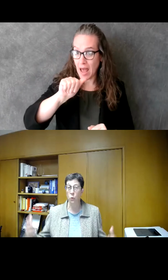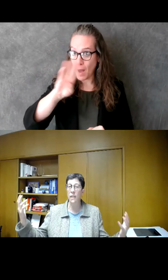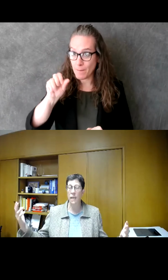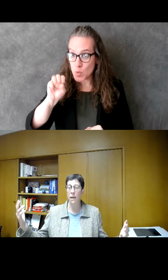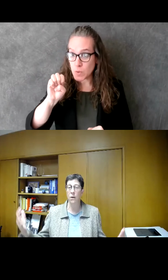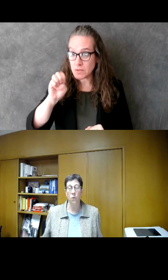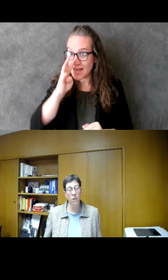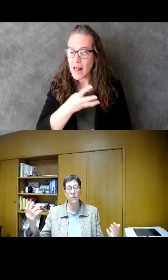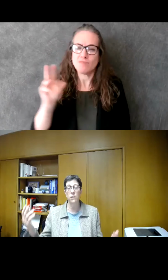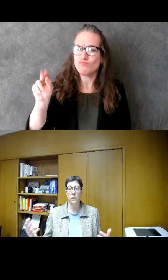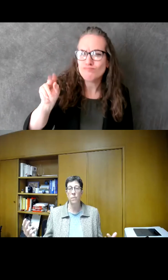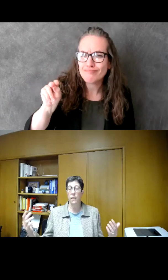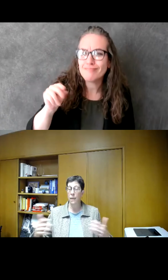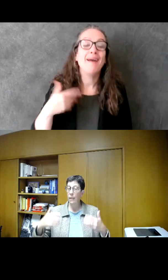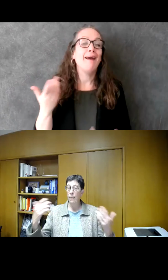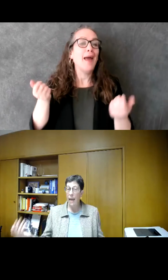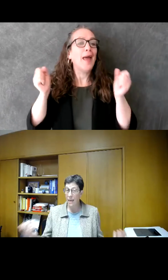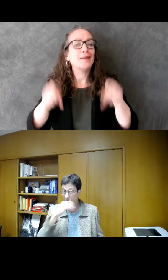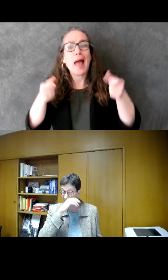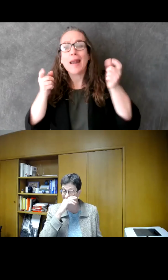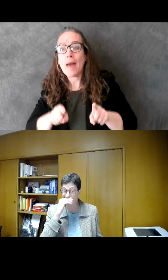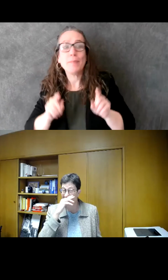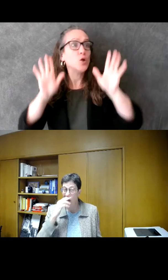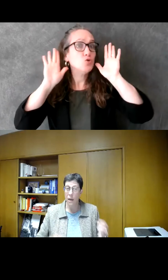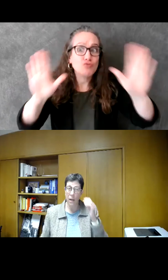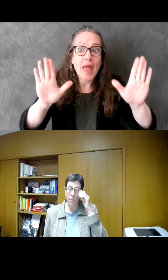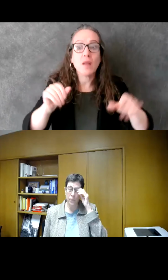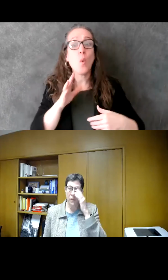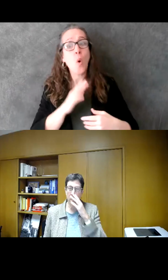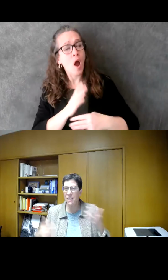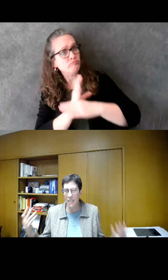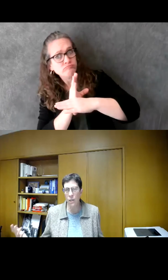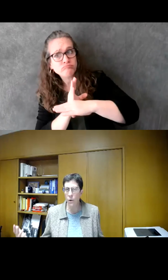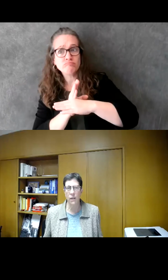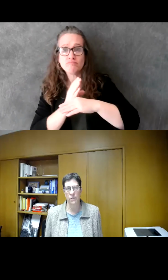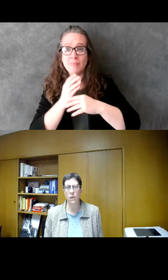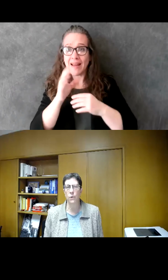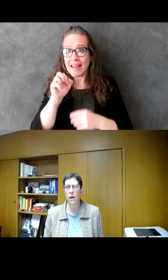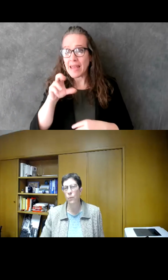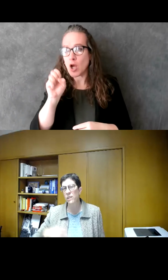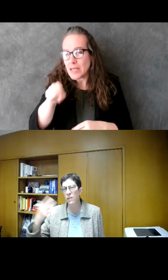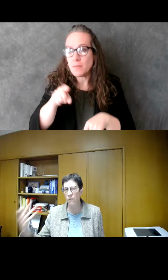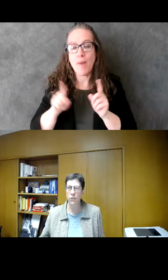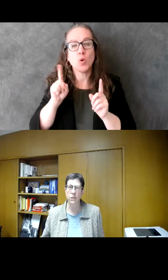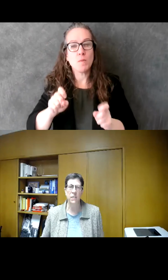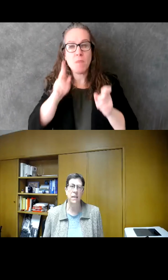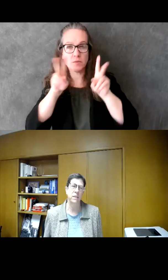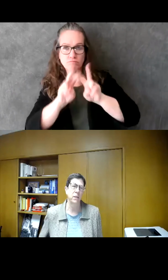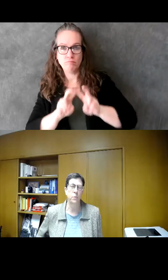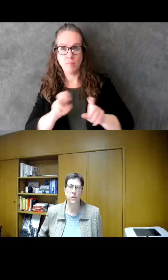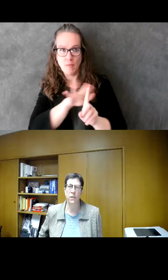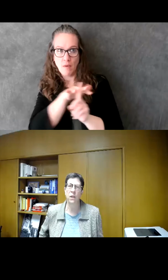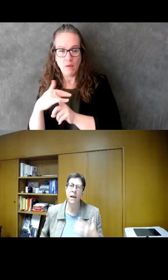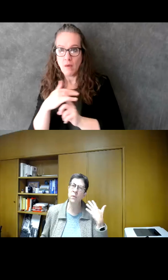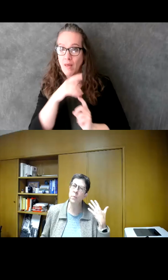despite great care or even just despite adequate care. But you need to know what else is going on. What is the functional status of